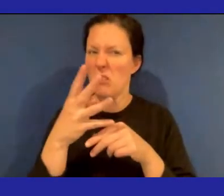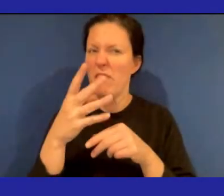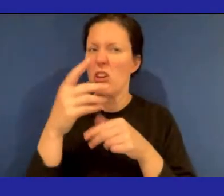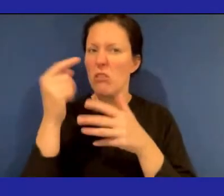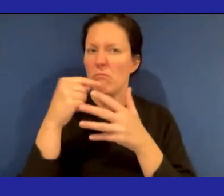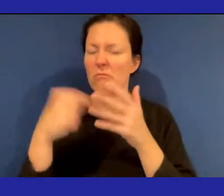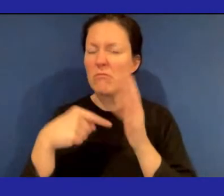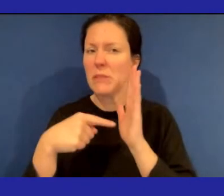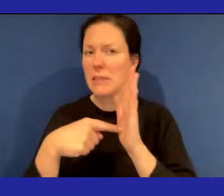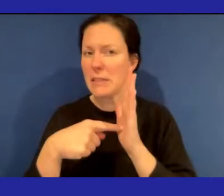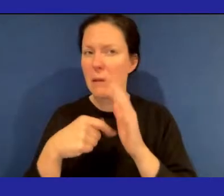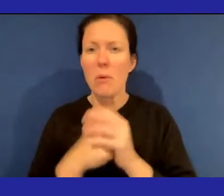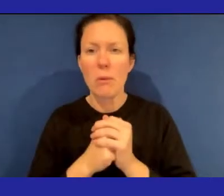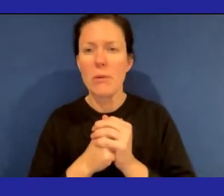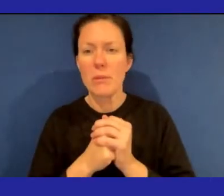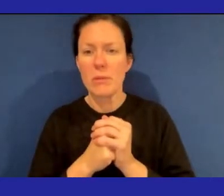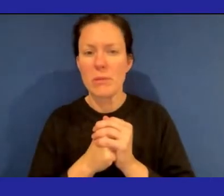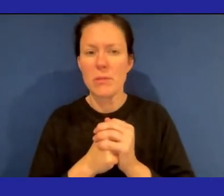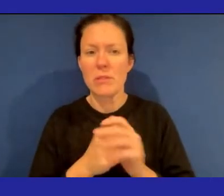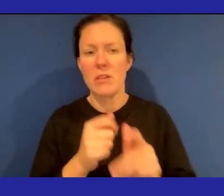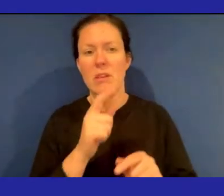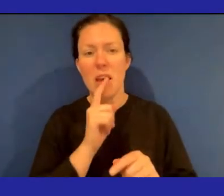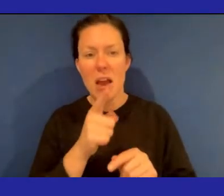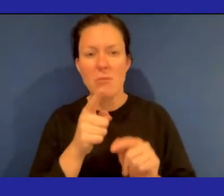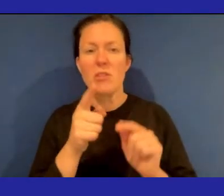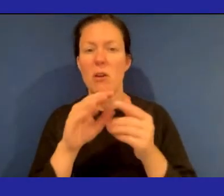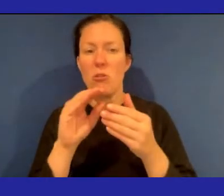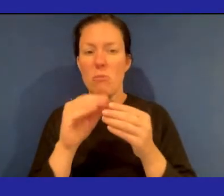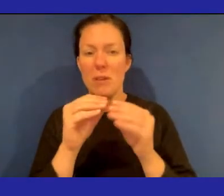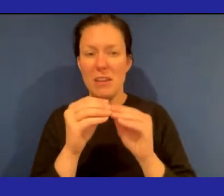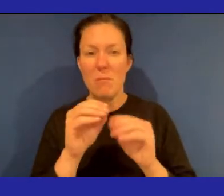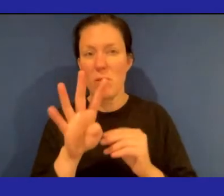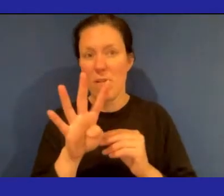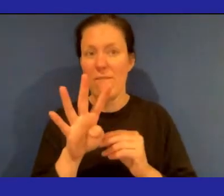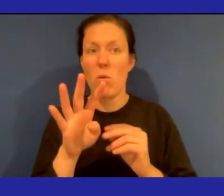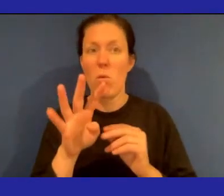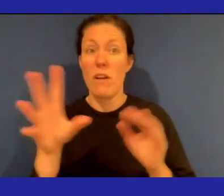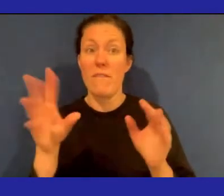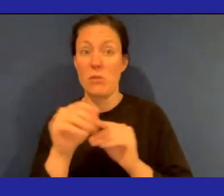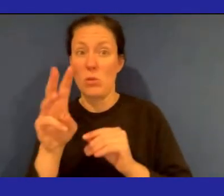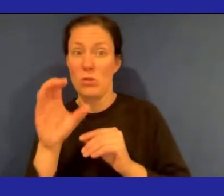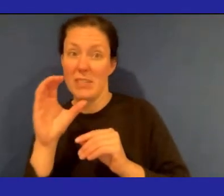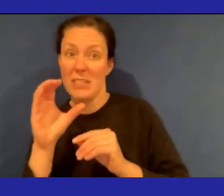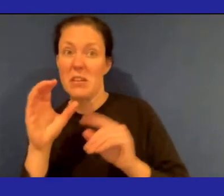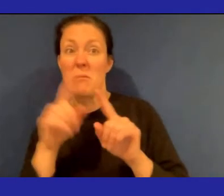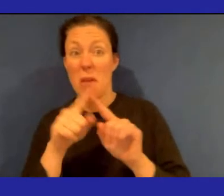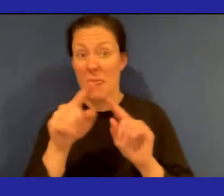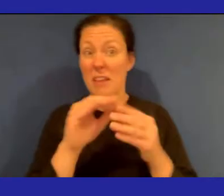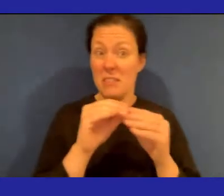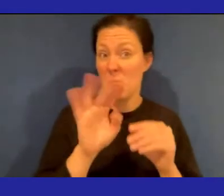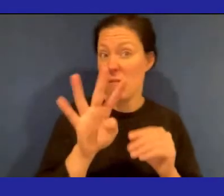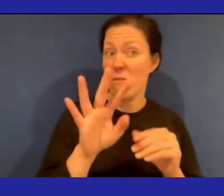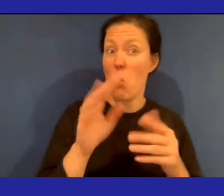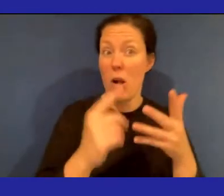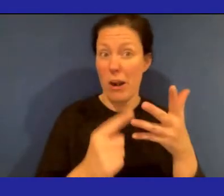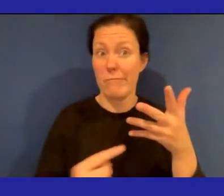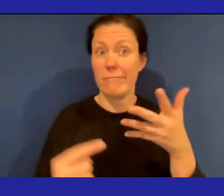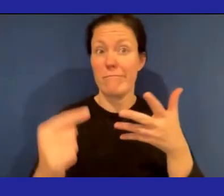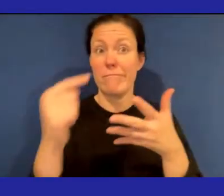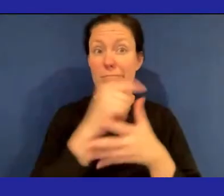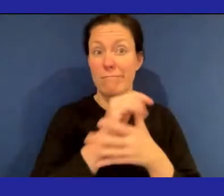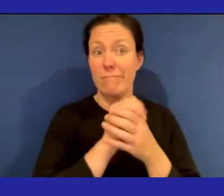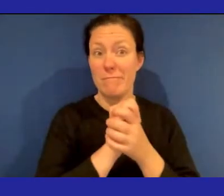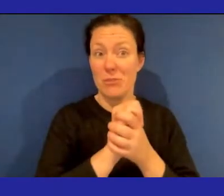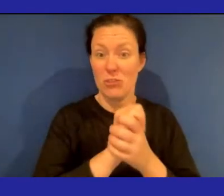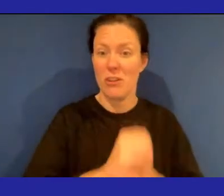sure that's connected to being number 4 out of 600 and all of that. So congratulations. First thing, I'd go to the gym.